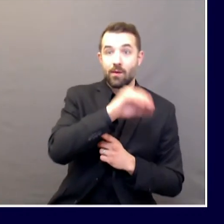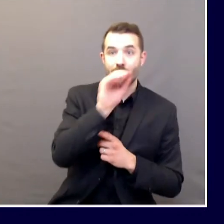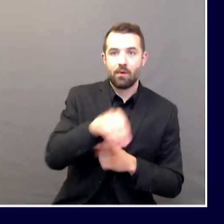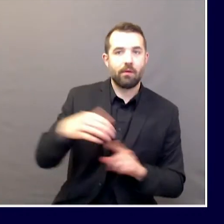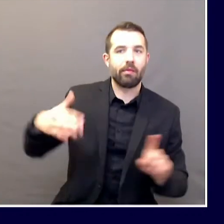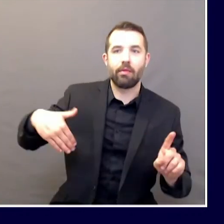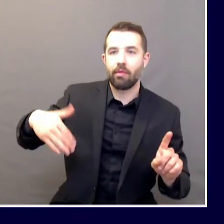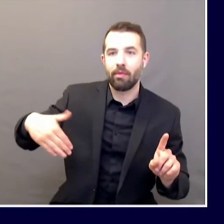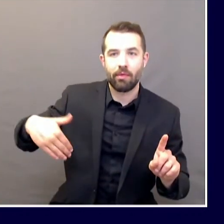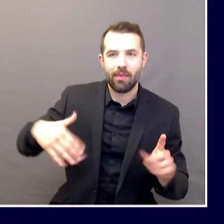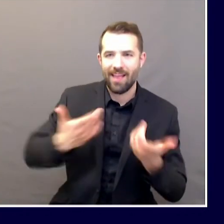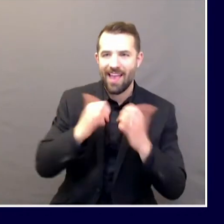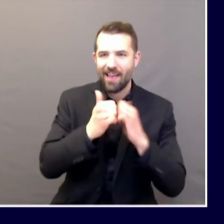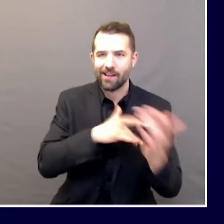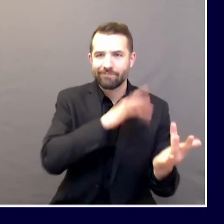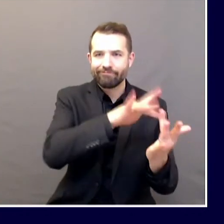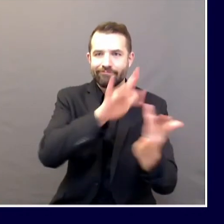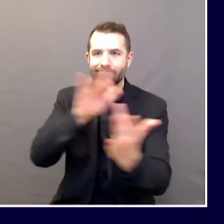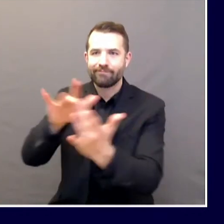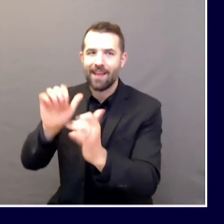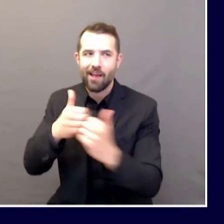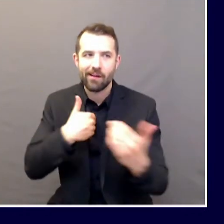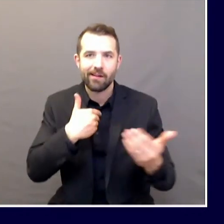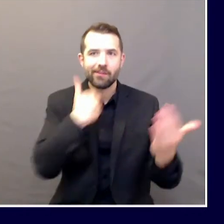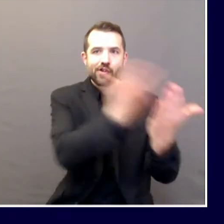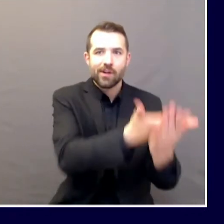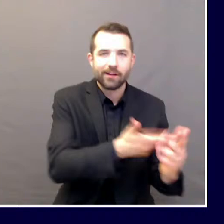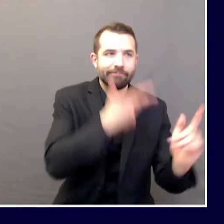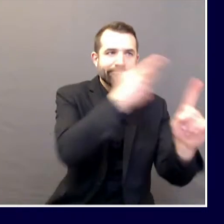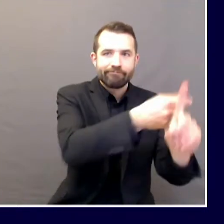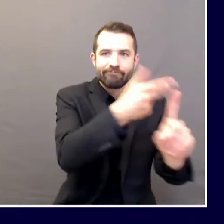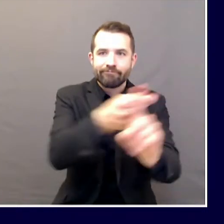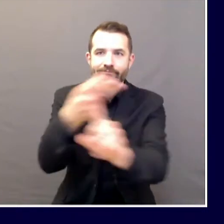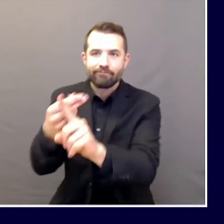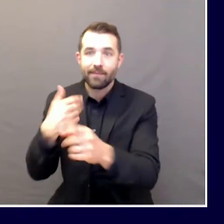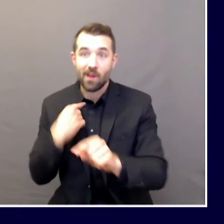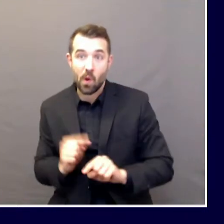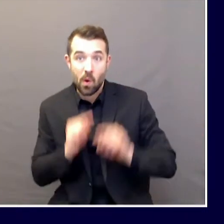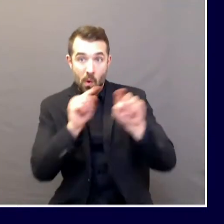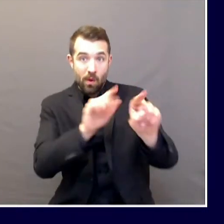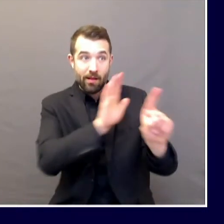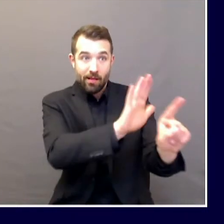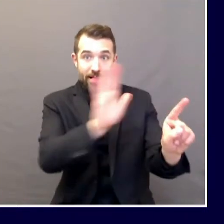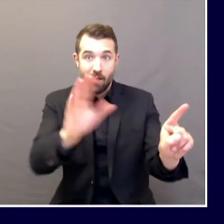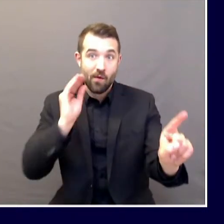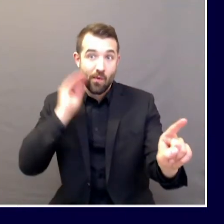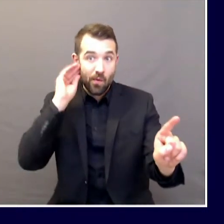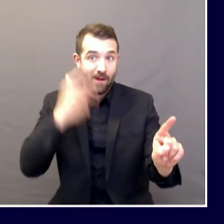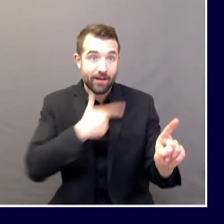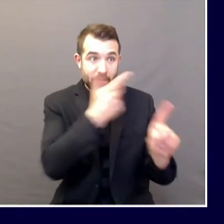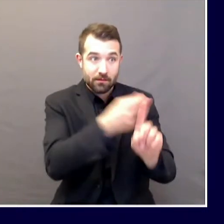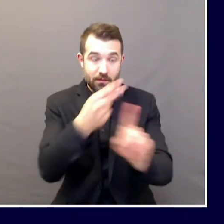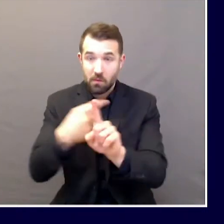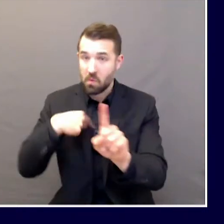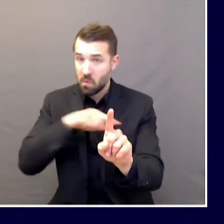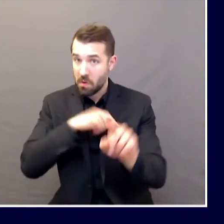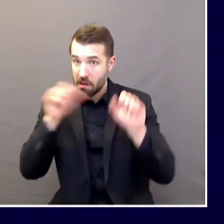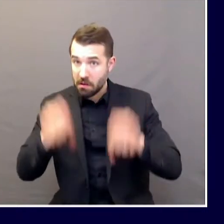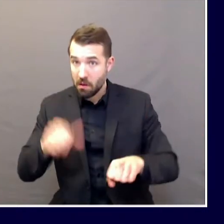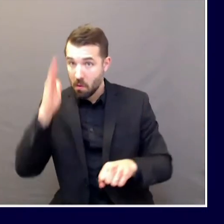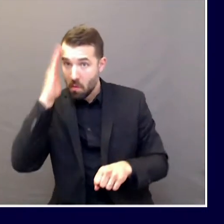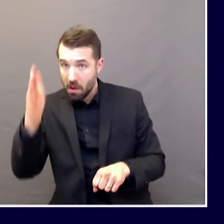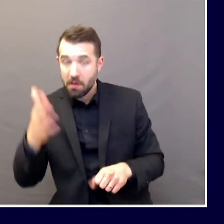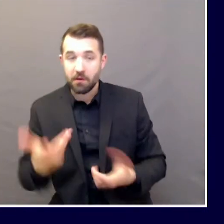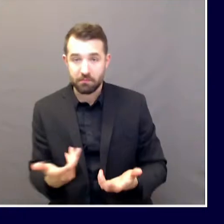bring vaccine to them if it's not possible for them to come to the vaccine. Maine CDC has been working